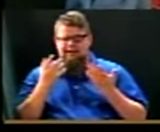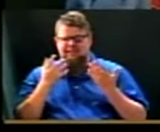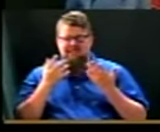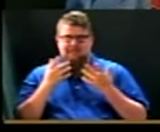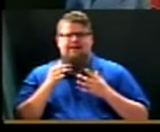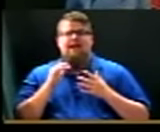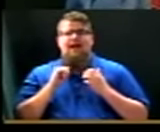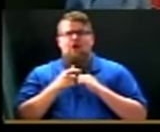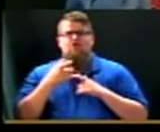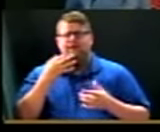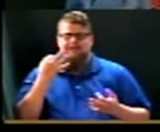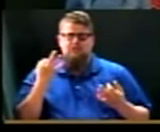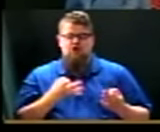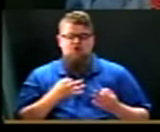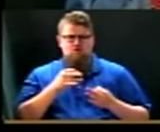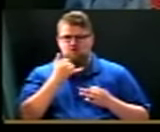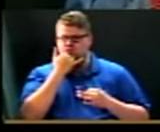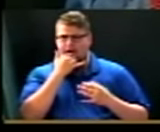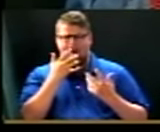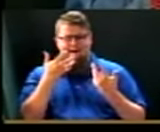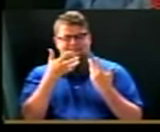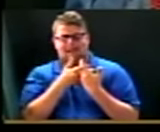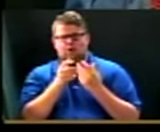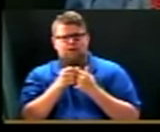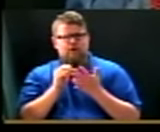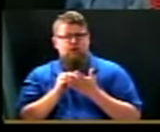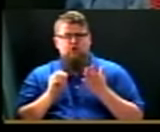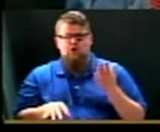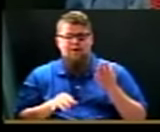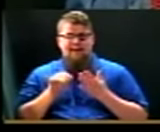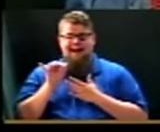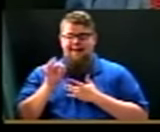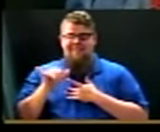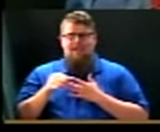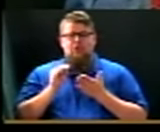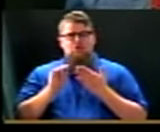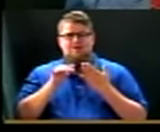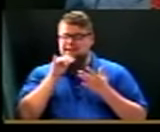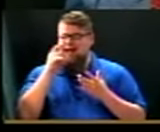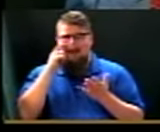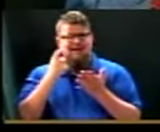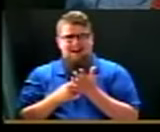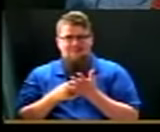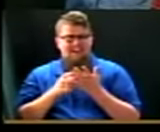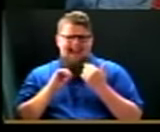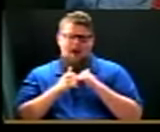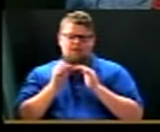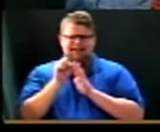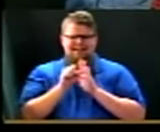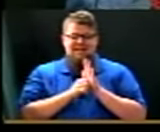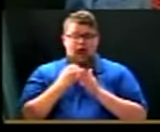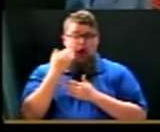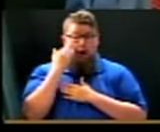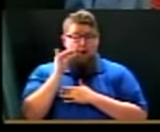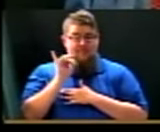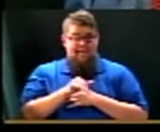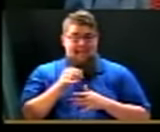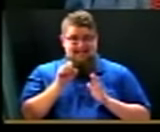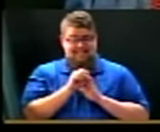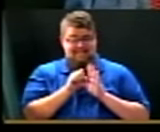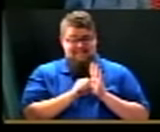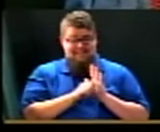could determine that you've mismatched a student if students aren't identified. How would the state know that it was